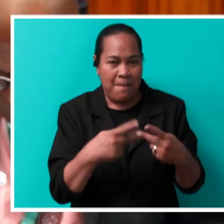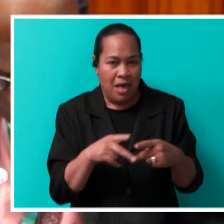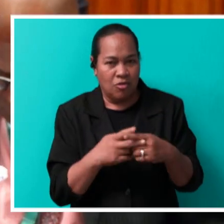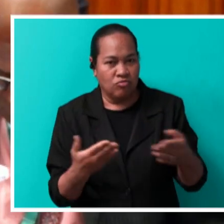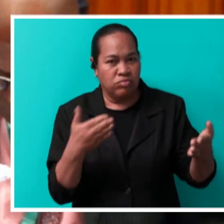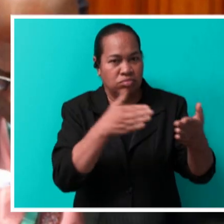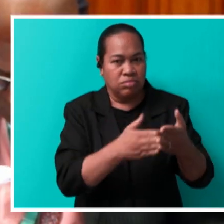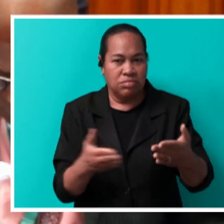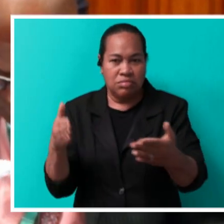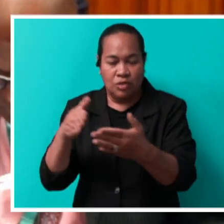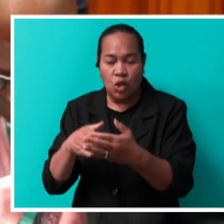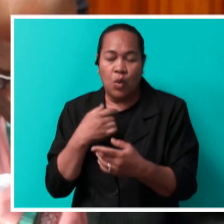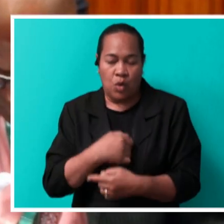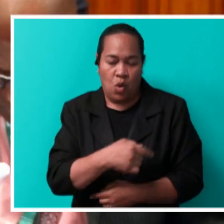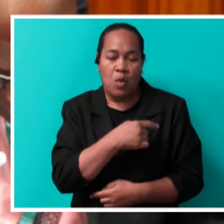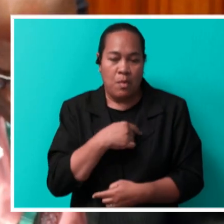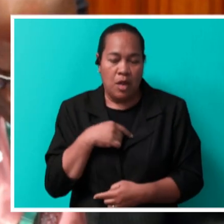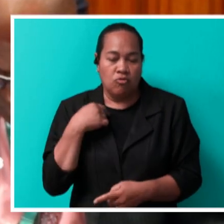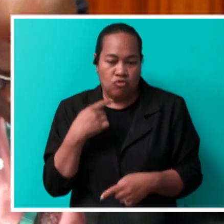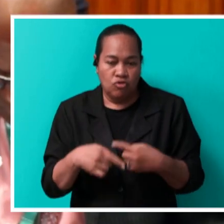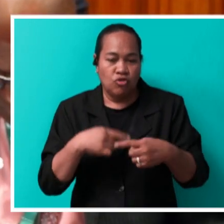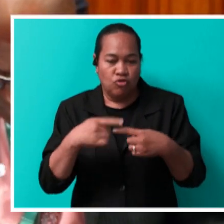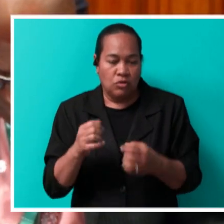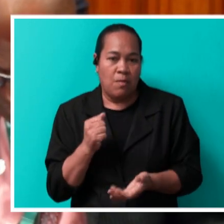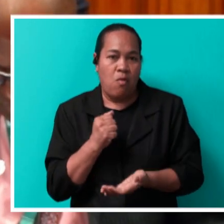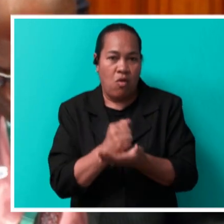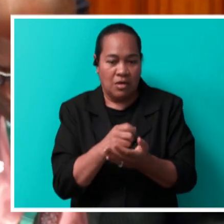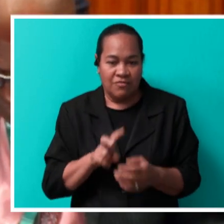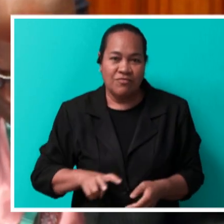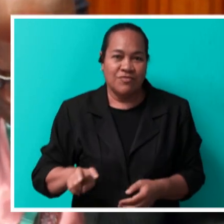committed to providing reliable and efficient services to support our communities